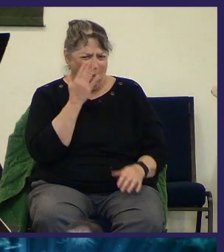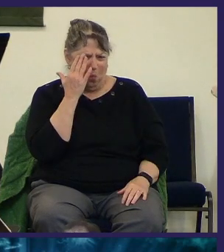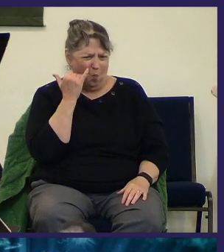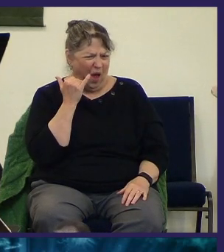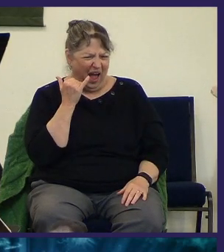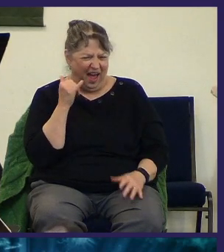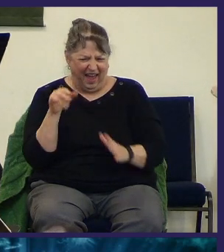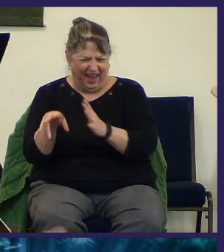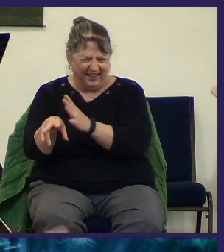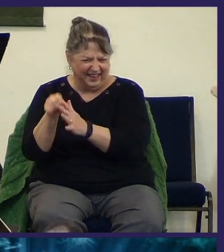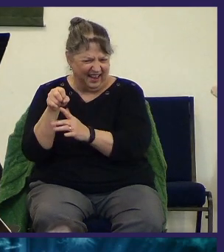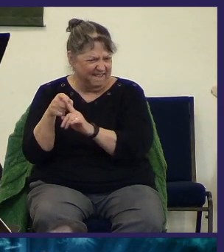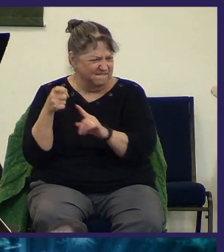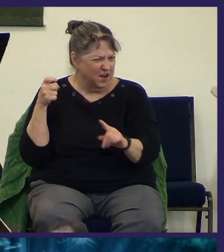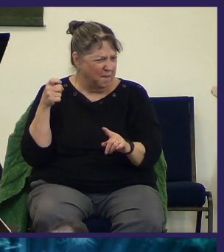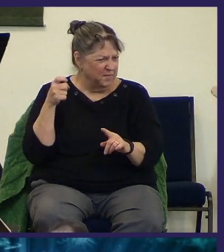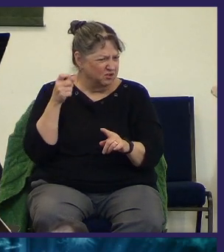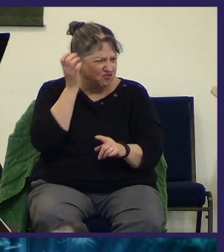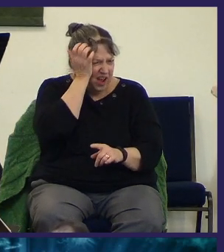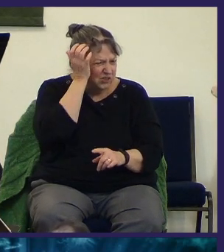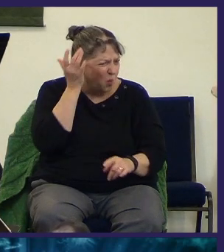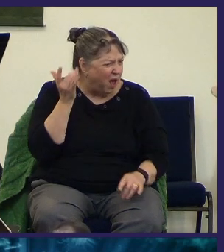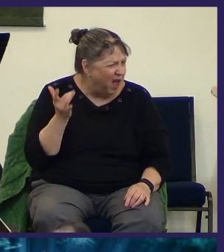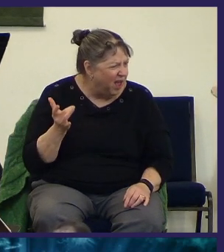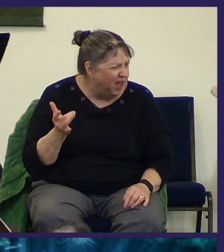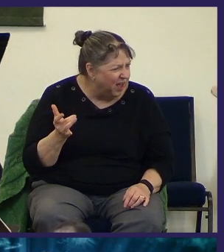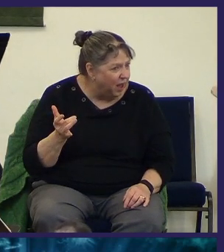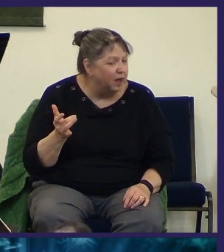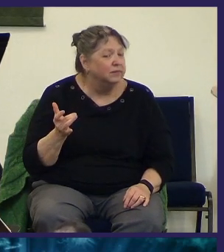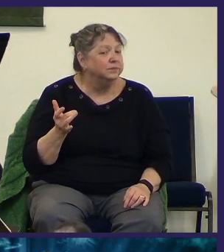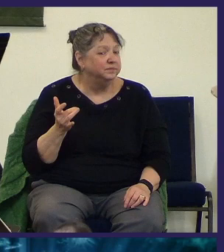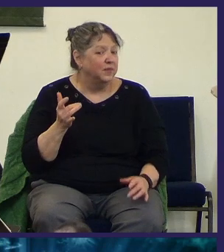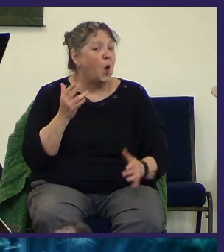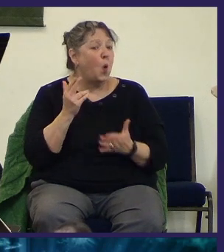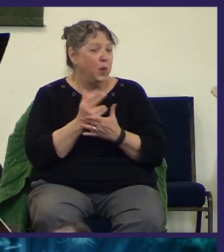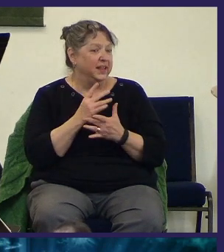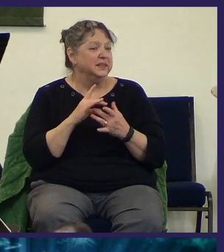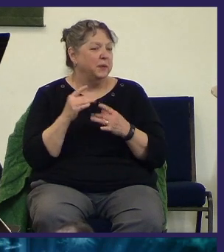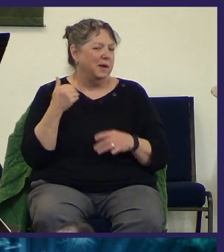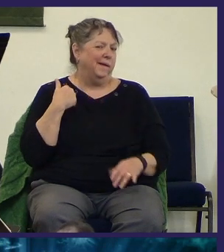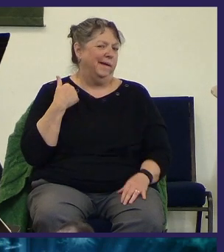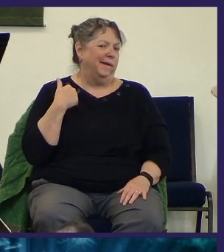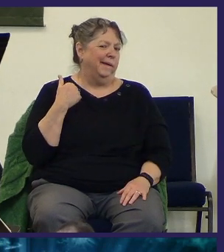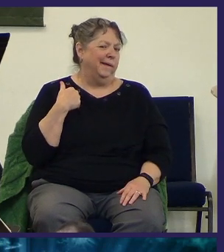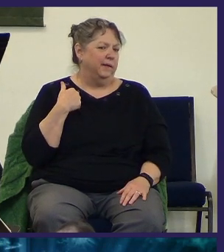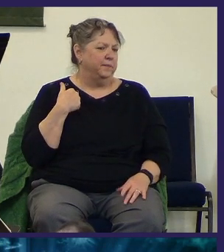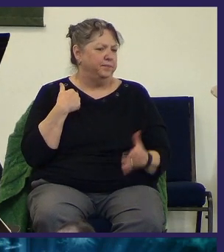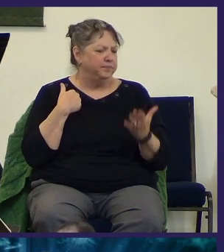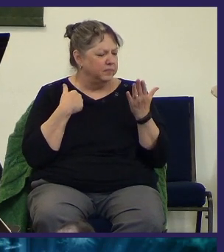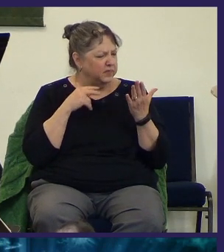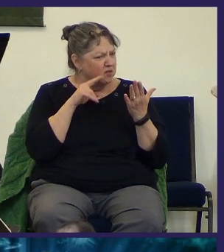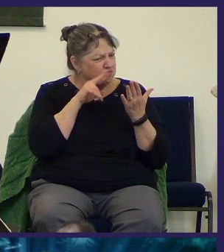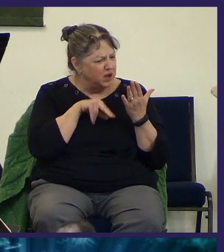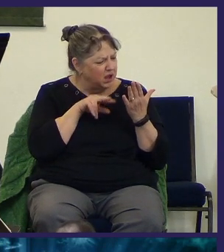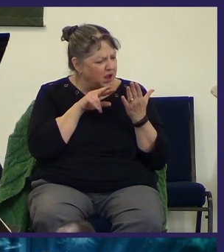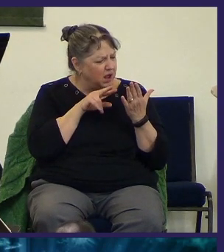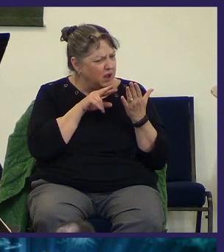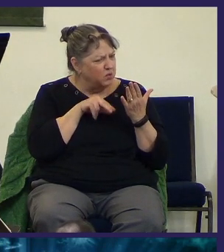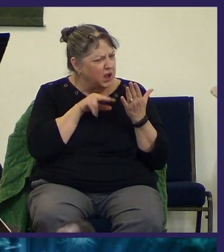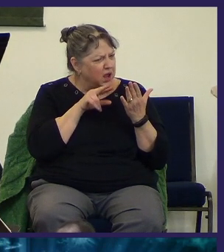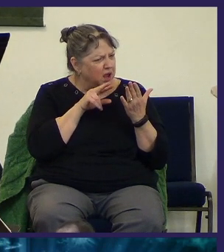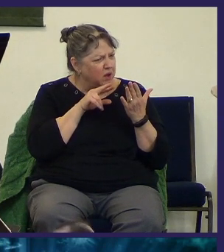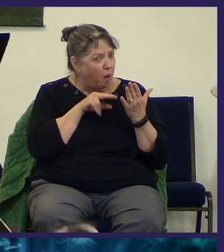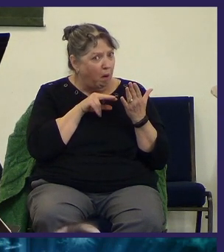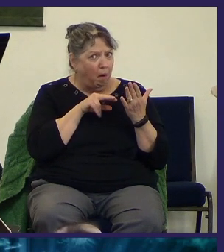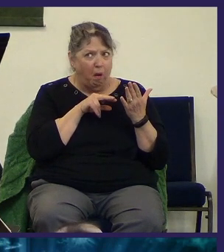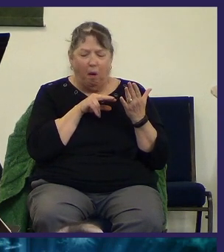of the garbage i think it was the holy spirit prompting him he read that took that back to a cell and started reading it and he